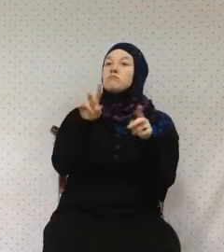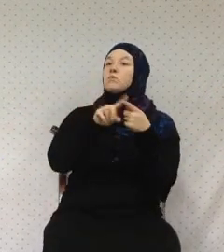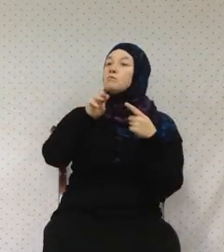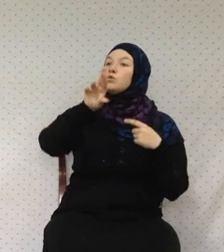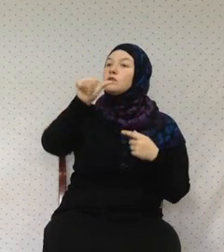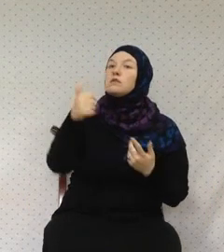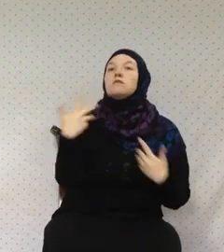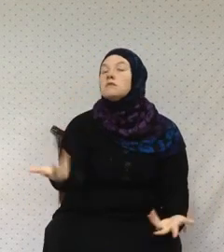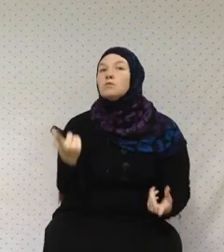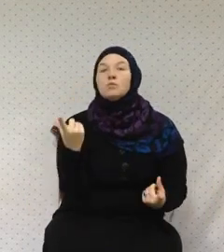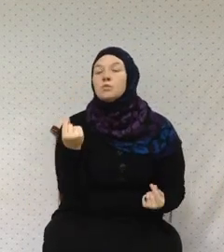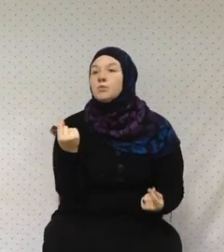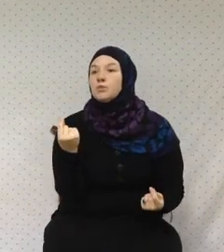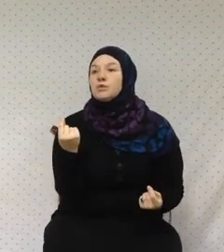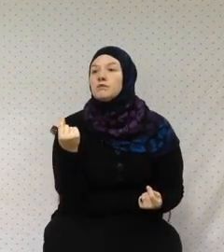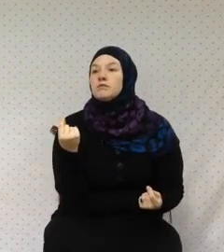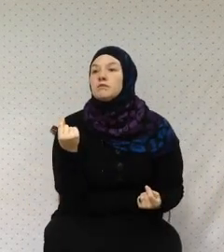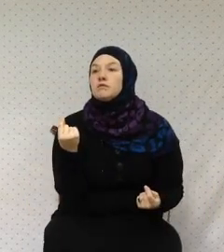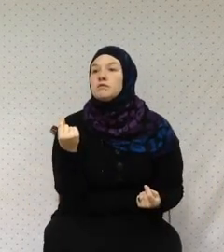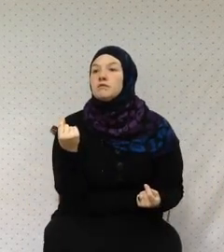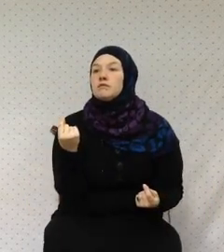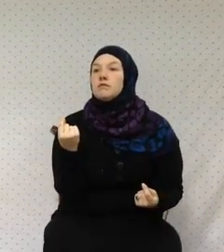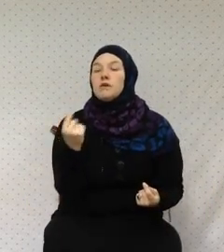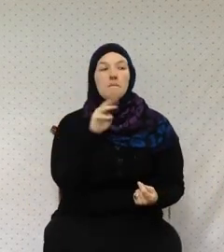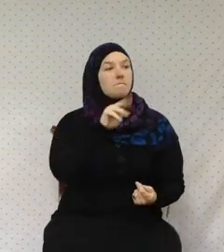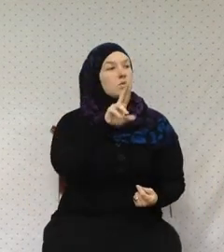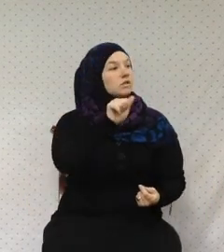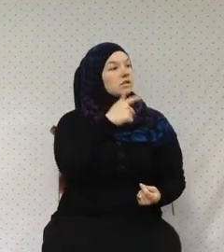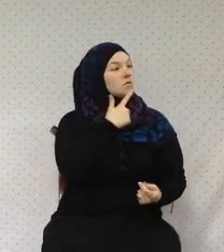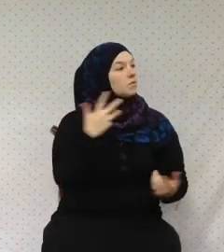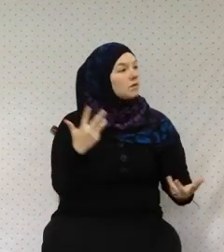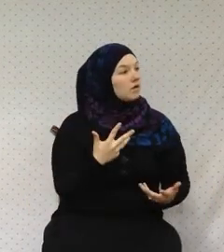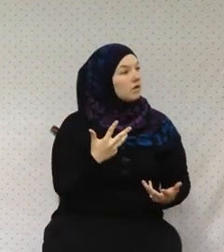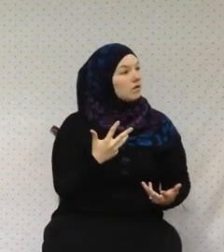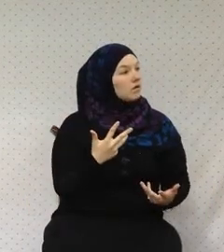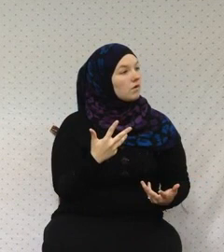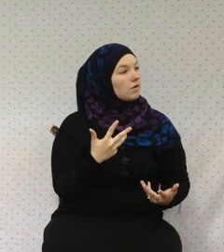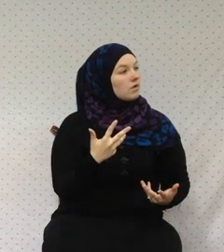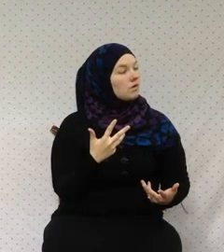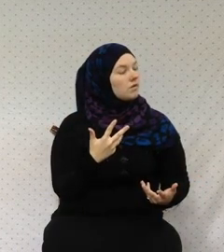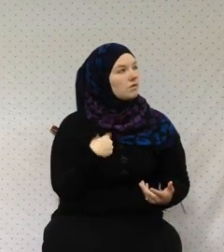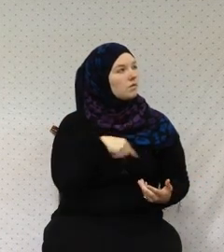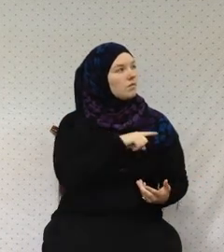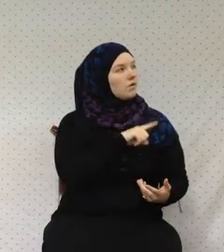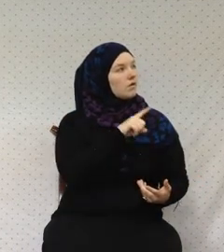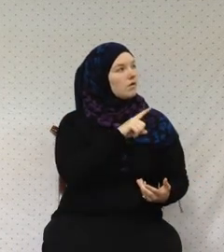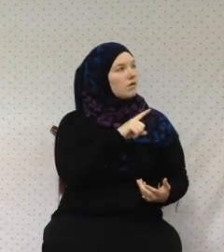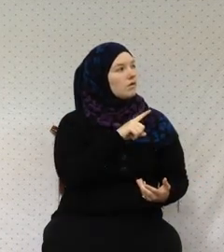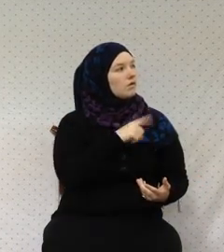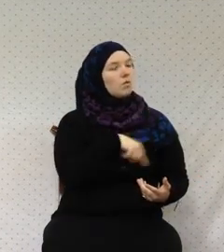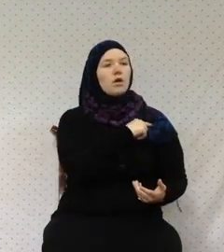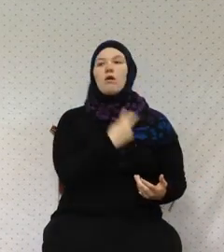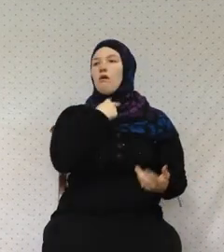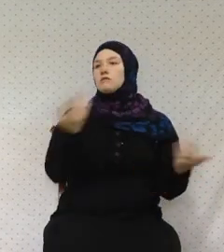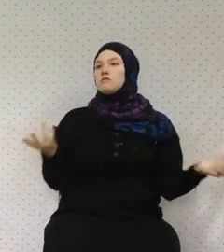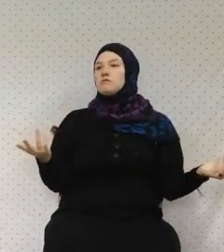did, and they say, "Inna lamudrakun." We are caught. We are caught.